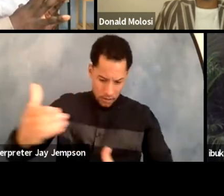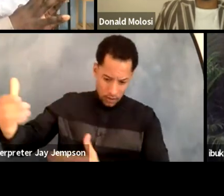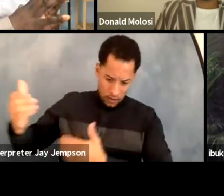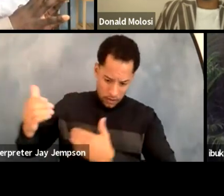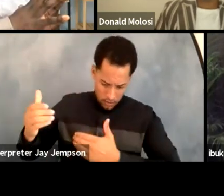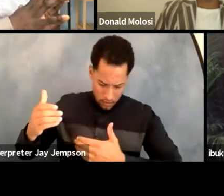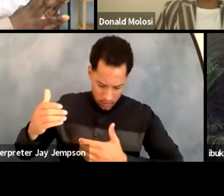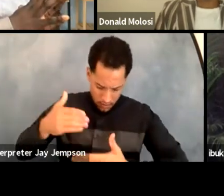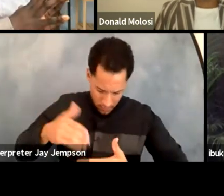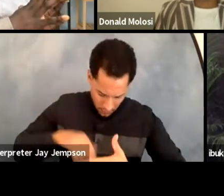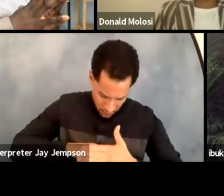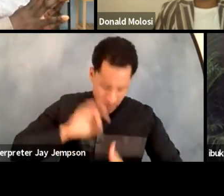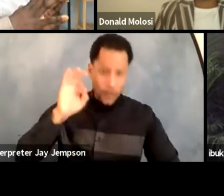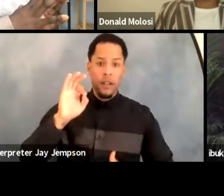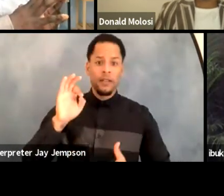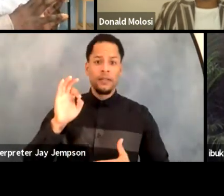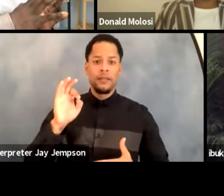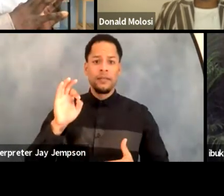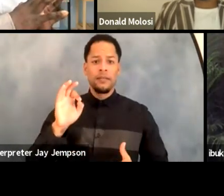That